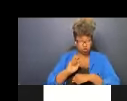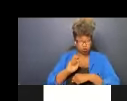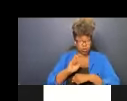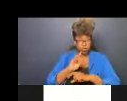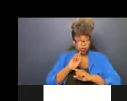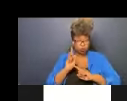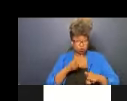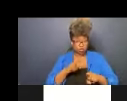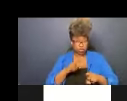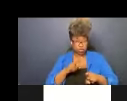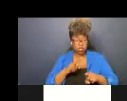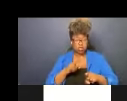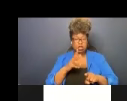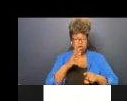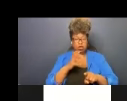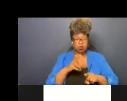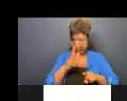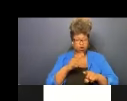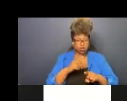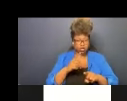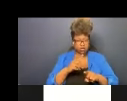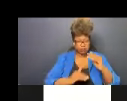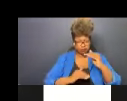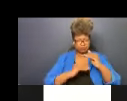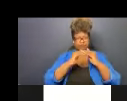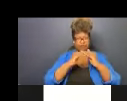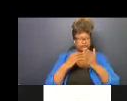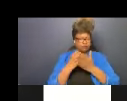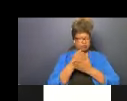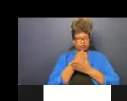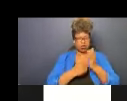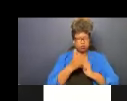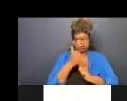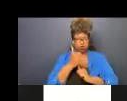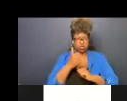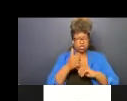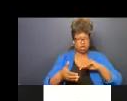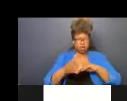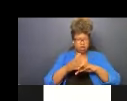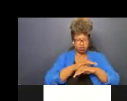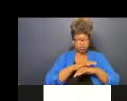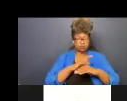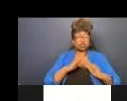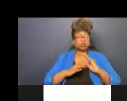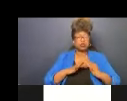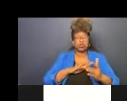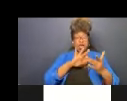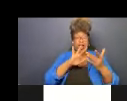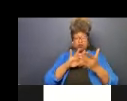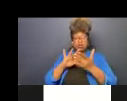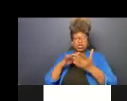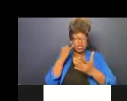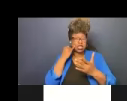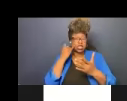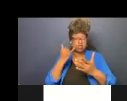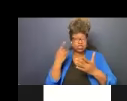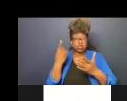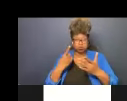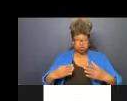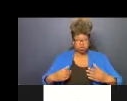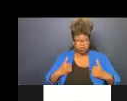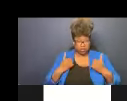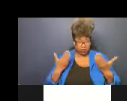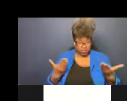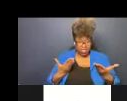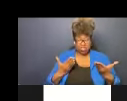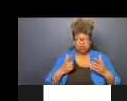coverage. And to piggyback off of community outreach, or whether it's resident or so on and so forth, I